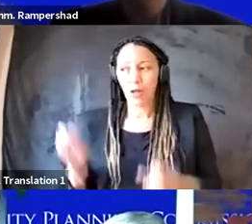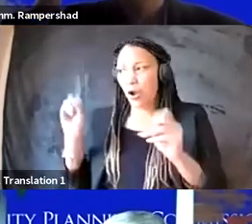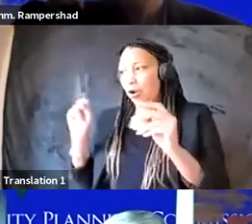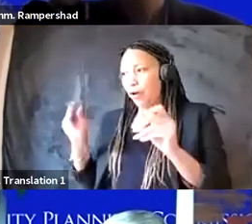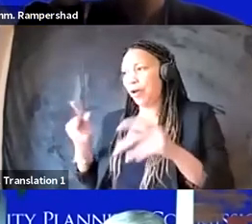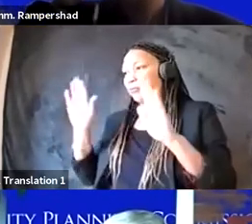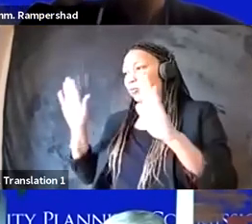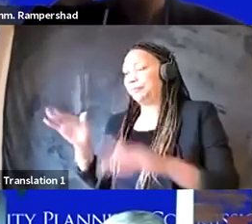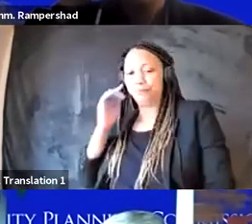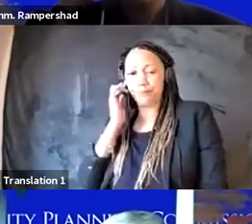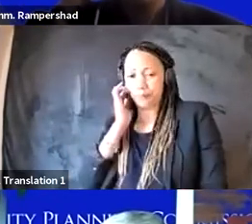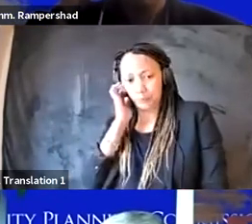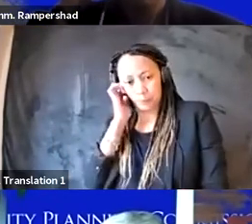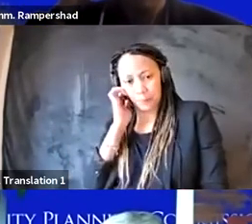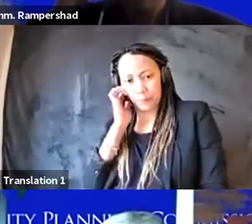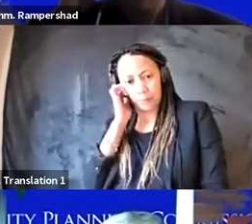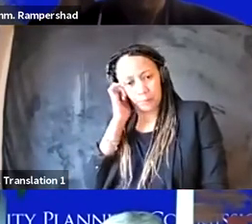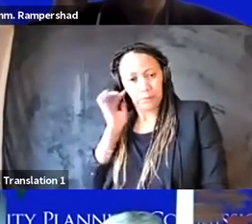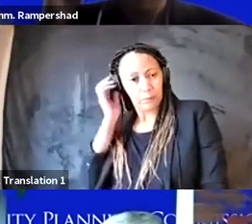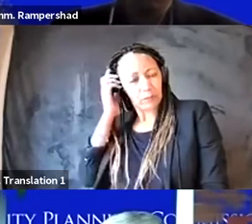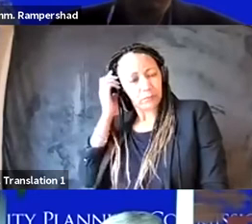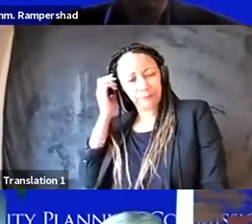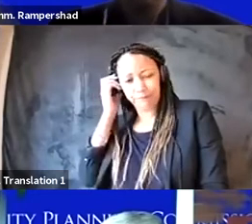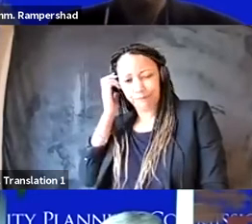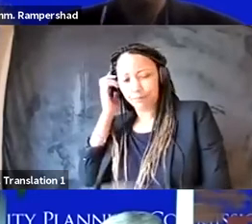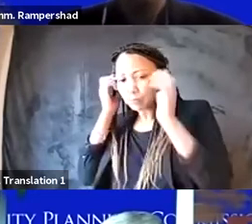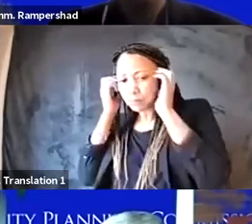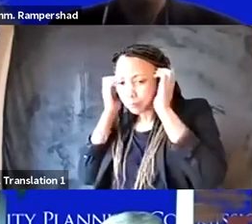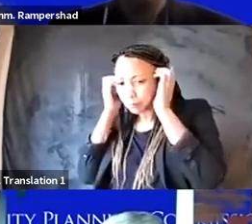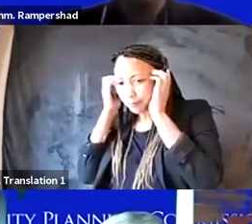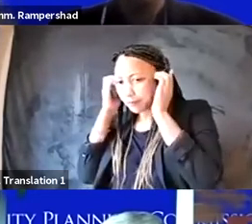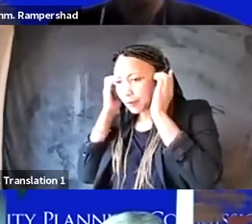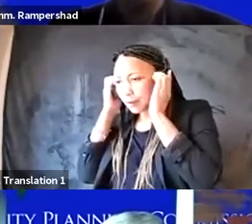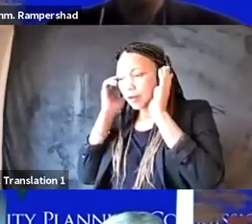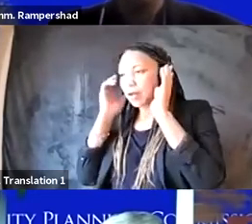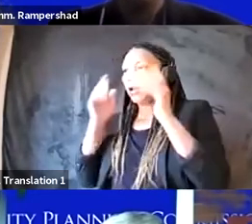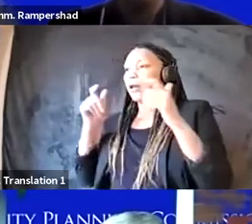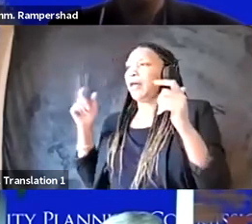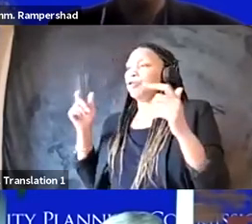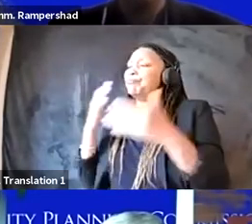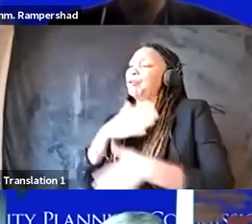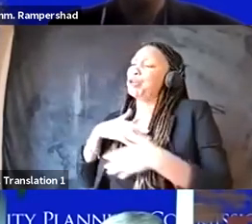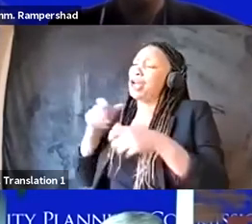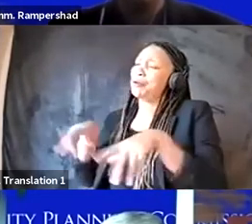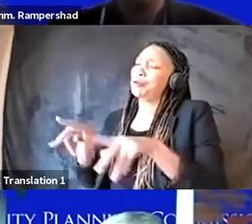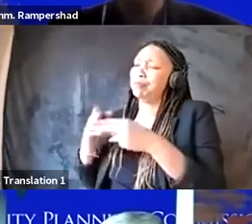Okay. Thank you very much. I appreciate the opportunity. I'll keep this brief.